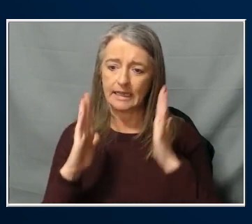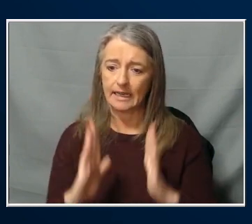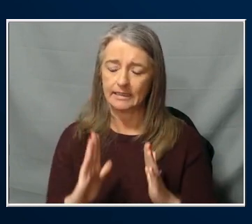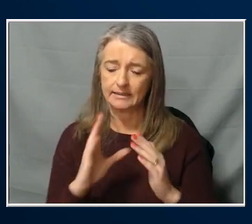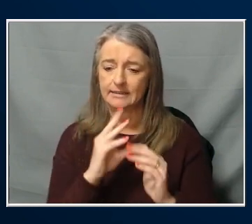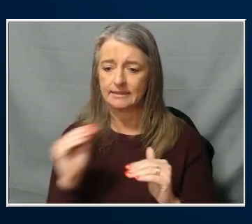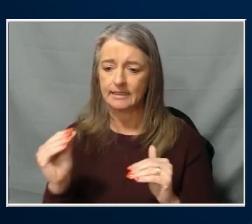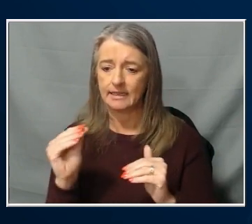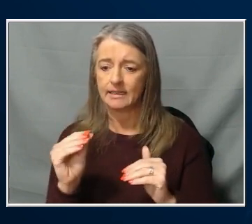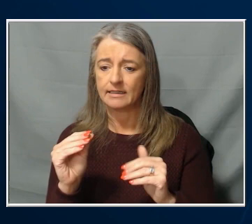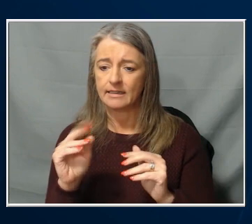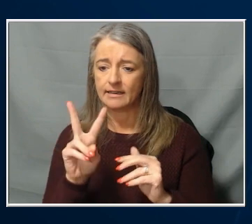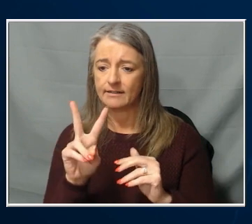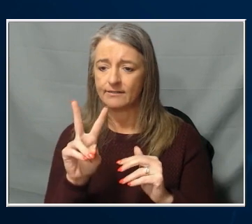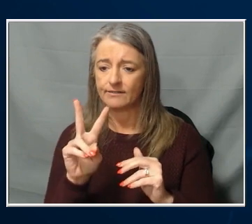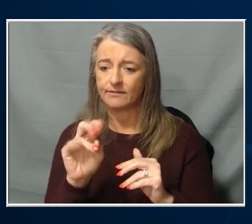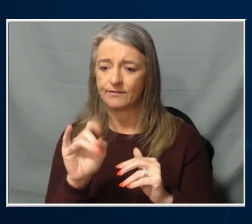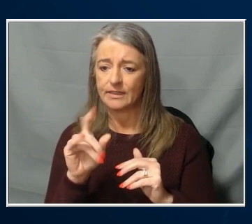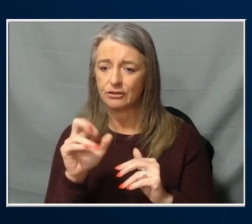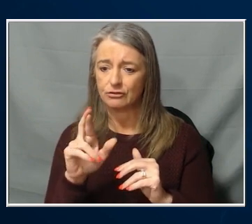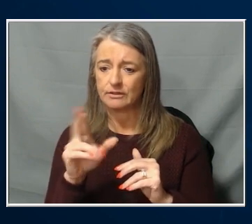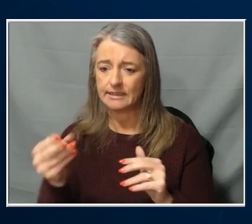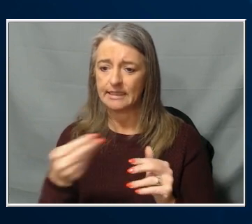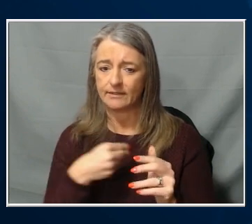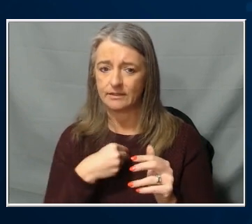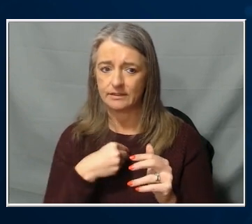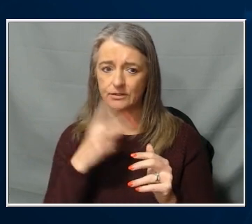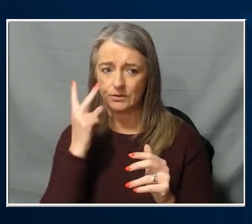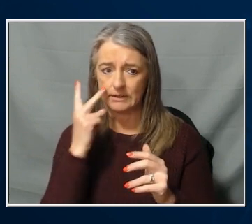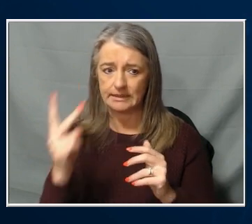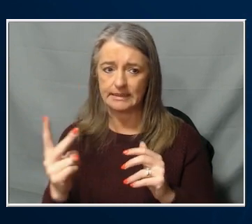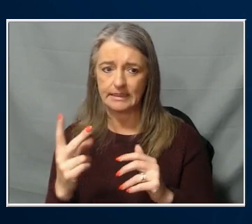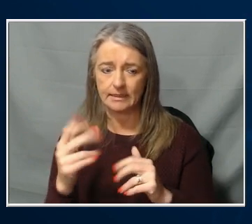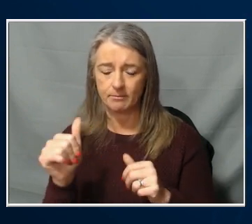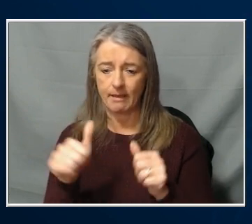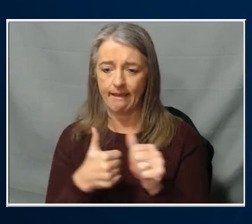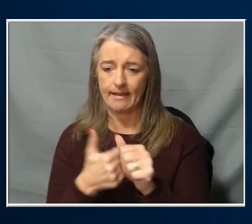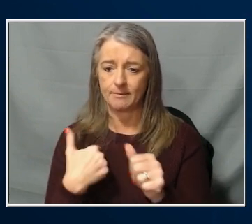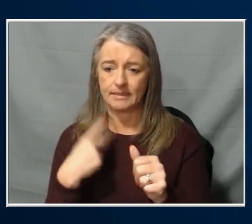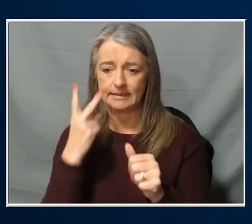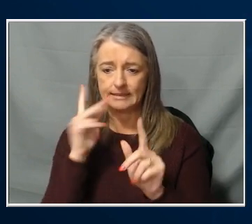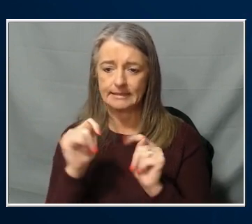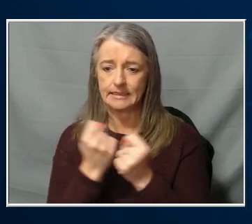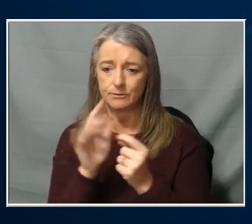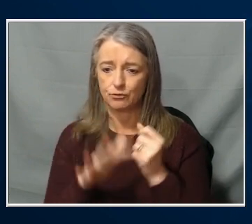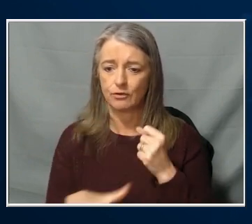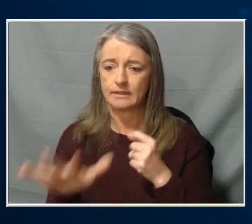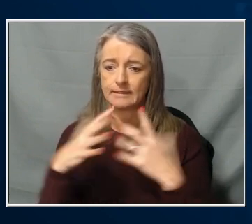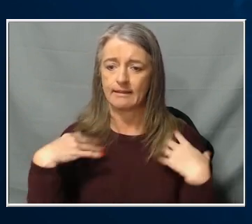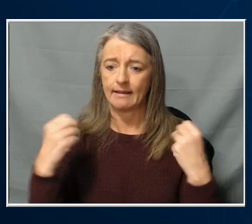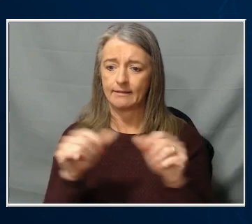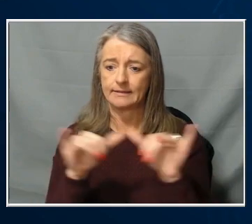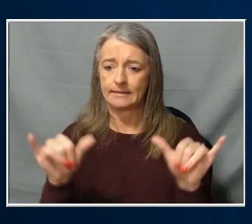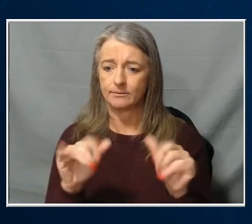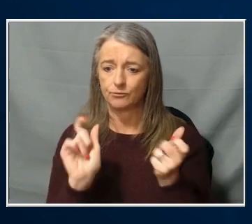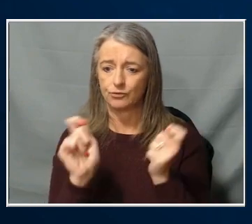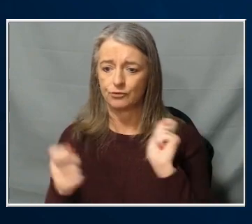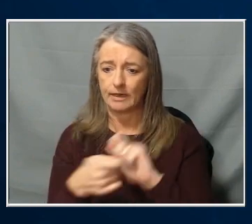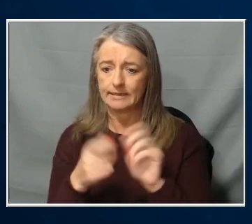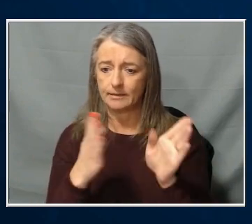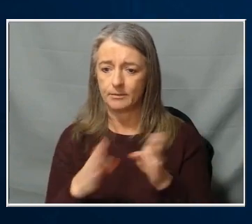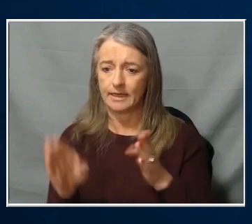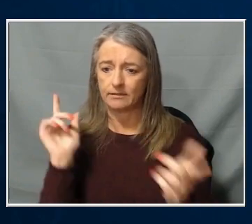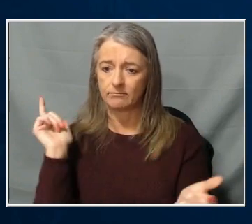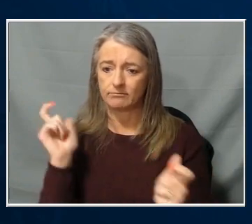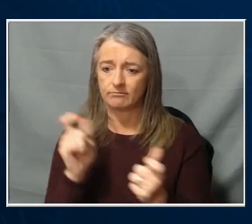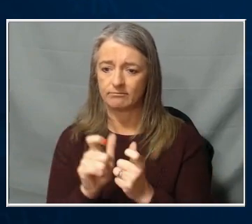the vendors who gave us these beautiful walls you can see behind me, and teams across the health system to revise that plan to get it down to